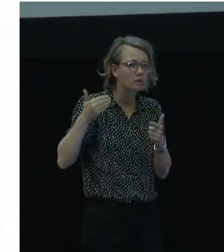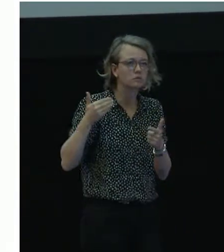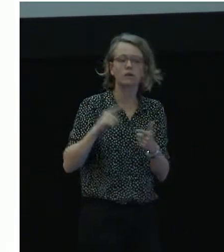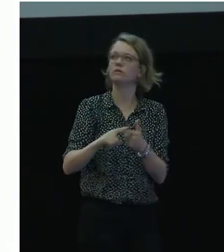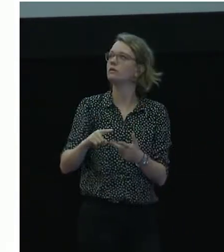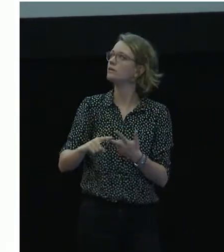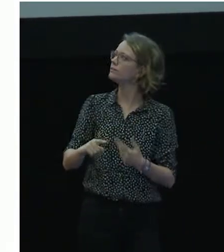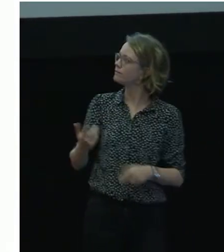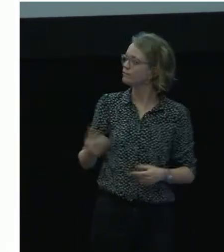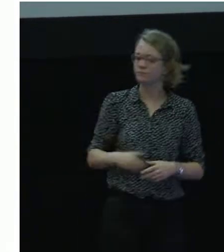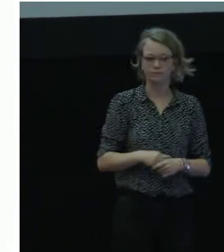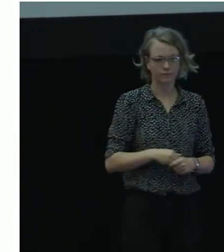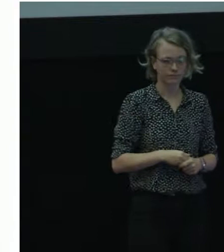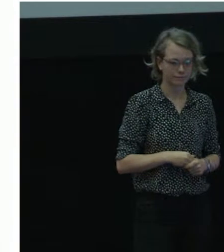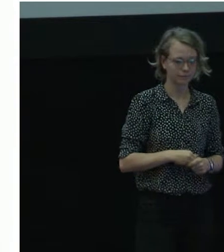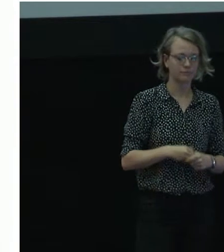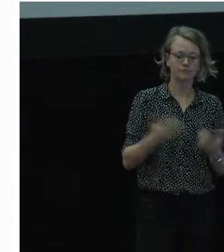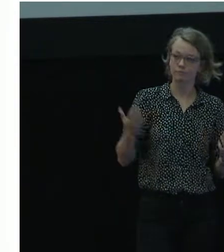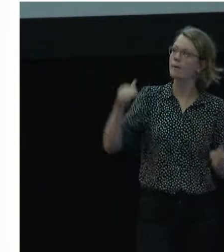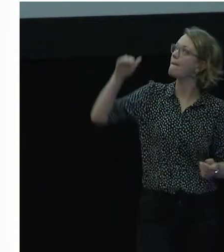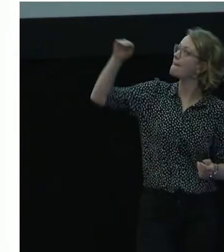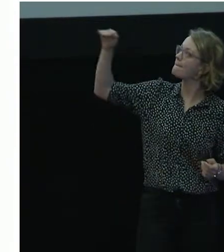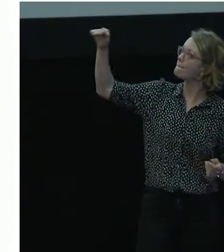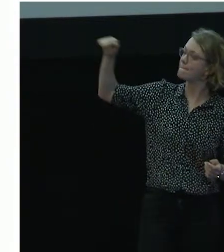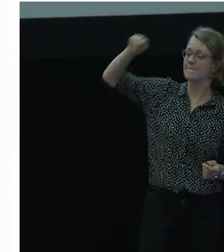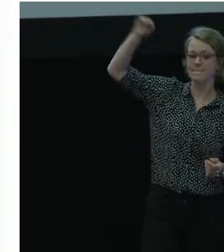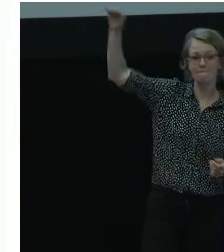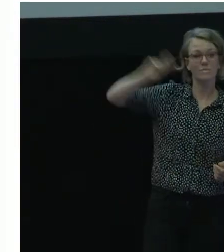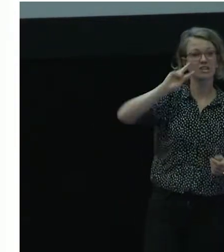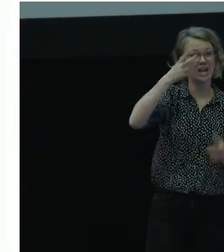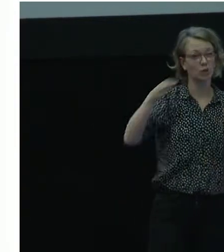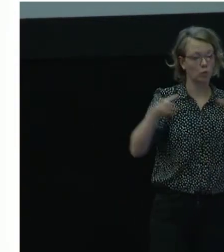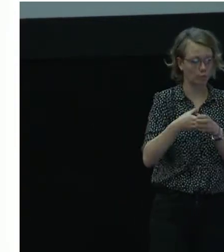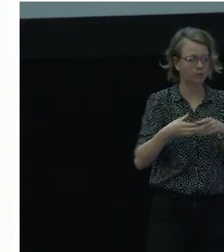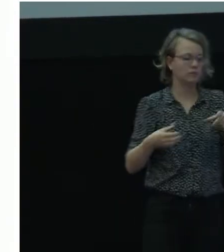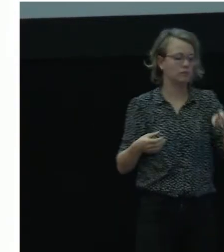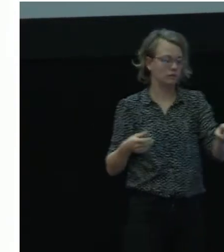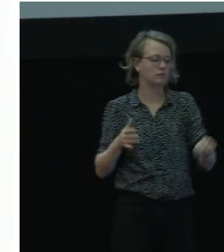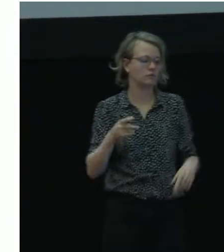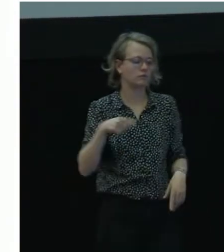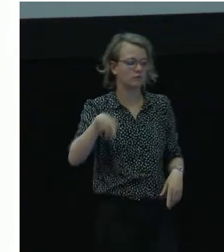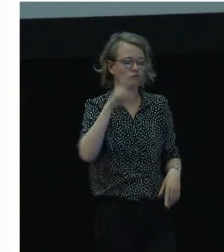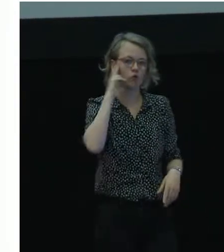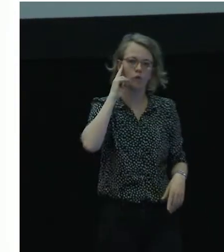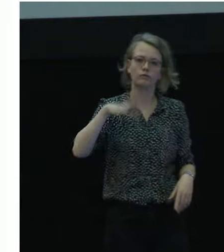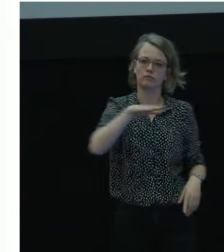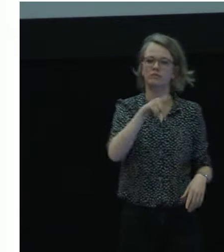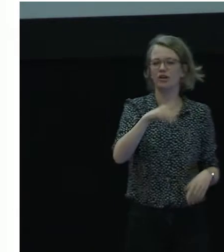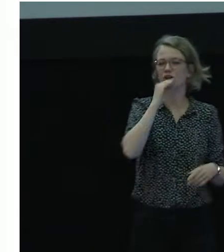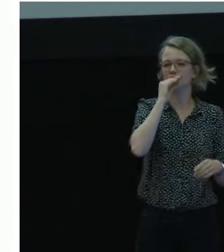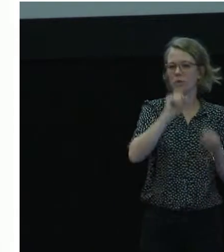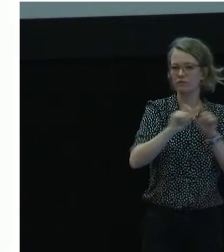hearing issues or they have delays in cognitive development. The second group is the